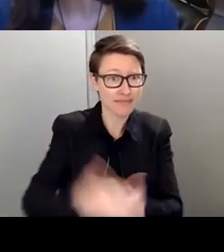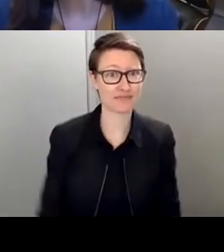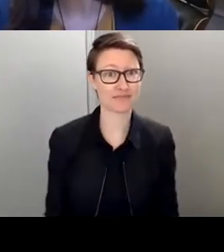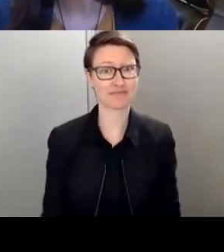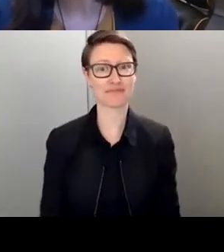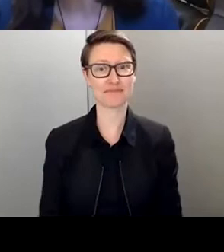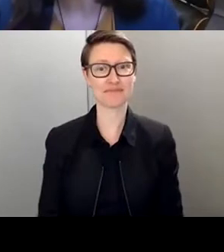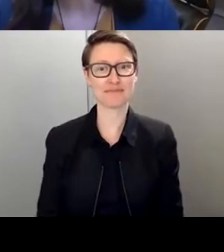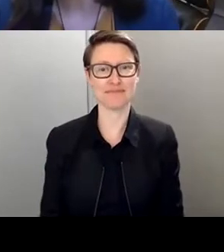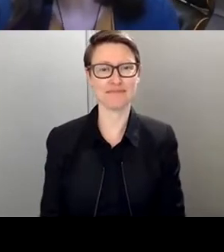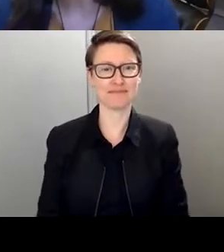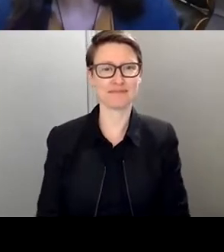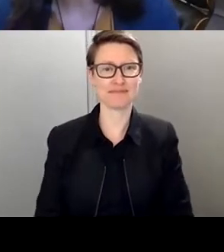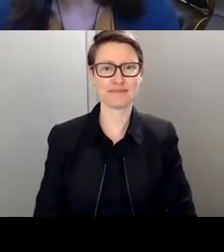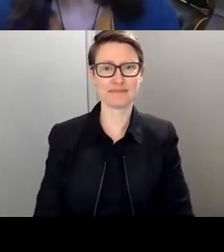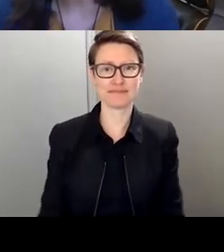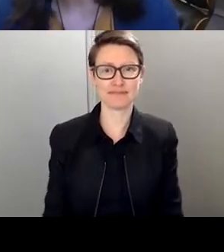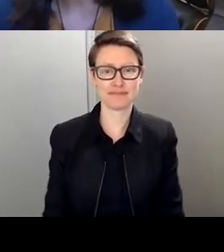So